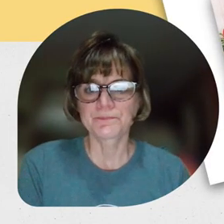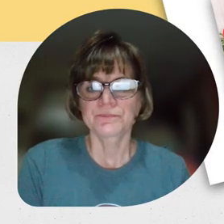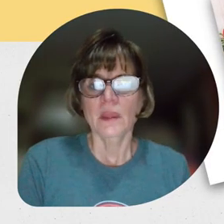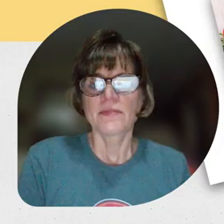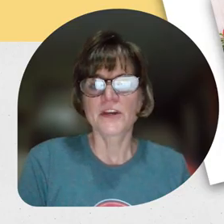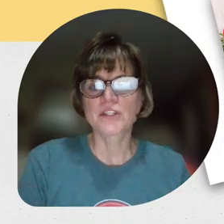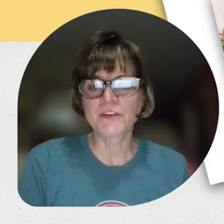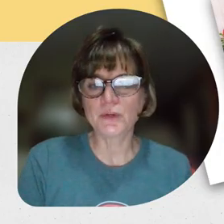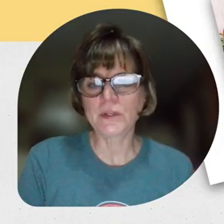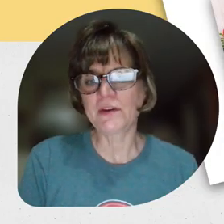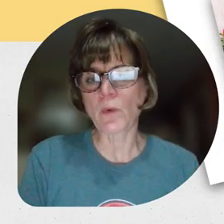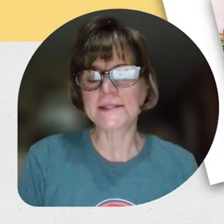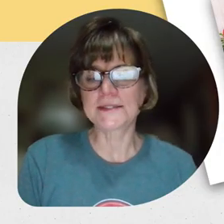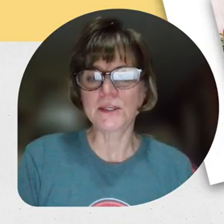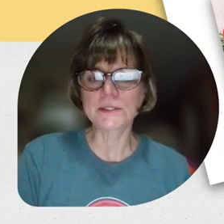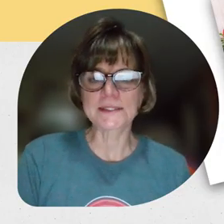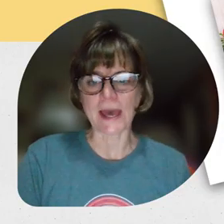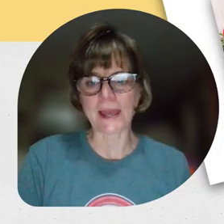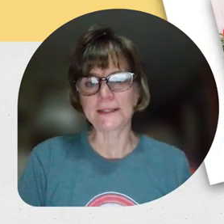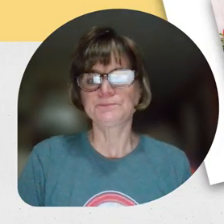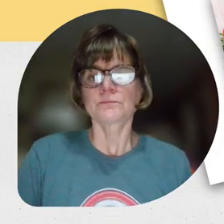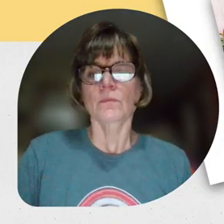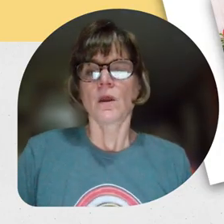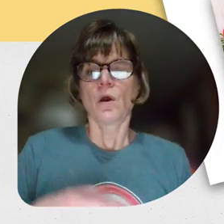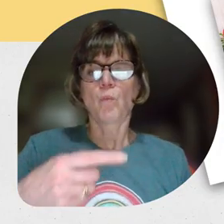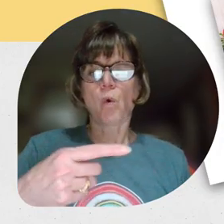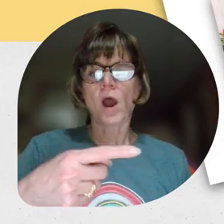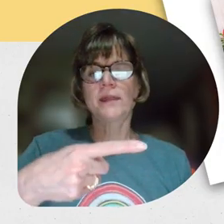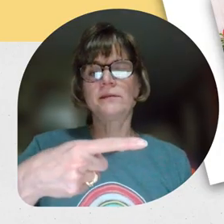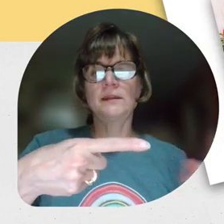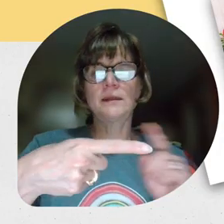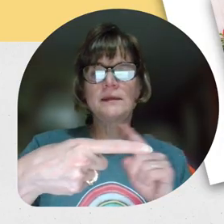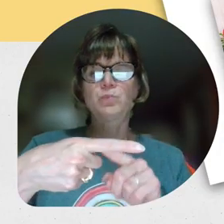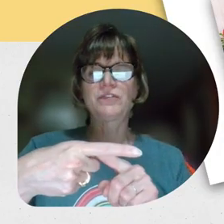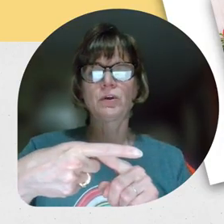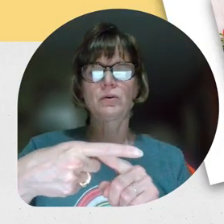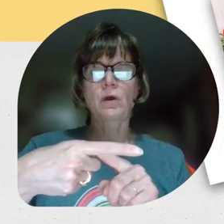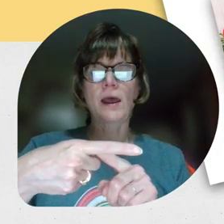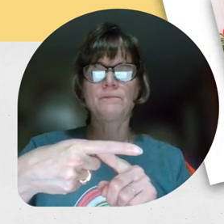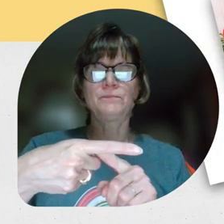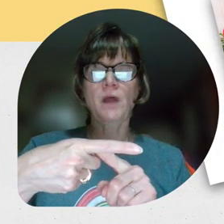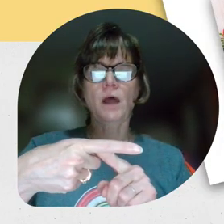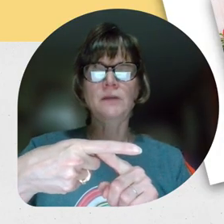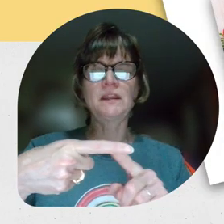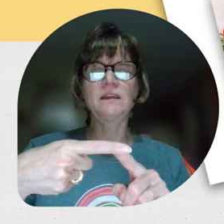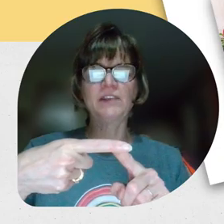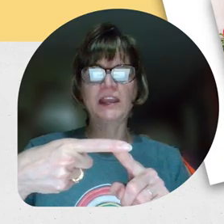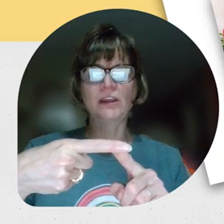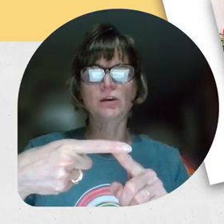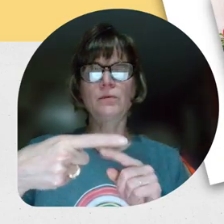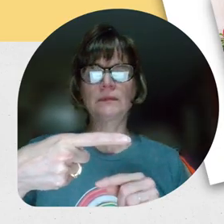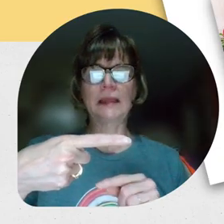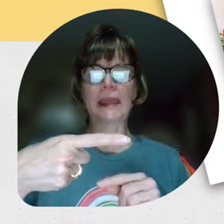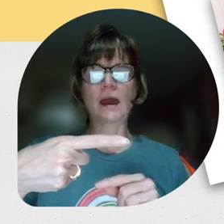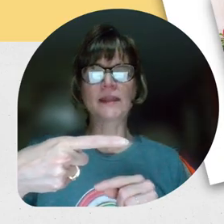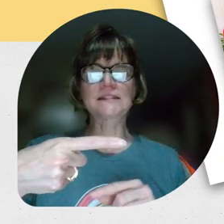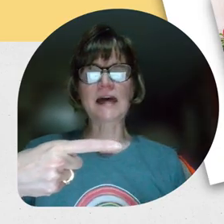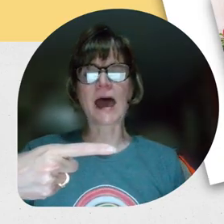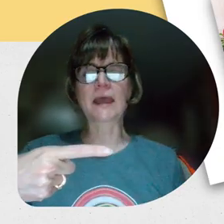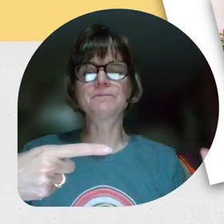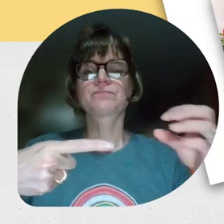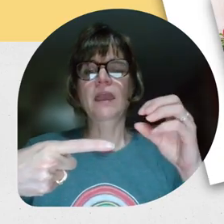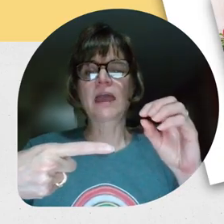Strawberry. There's a few different ways that you can sign it. One is with your non-dominant finger laying on